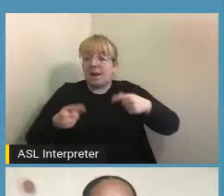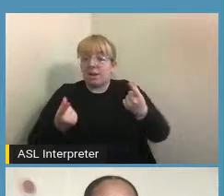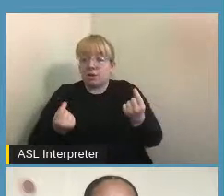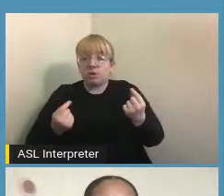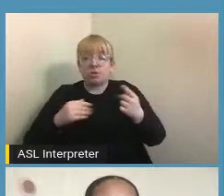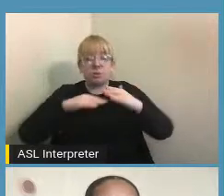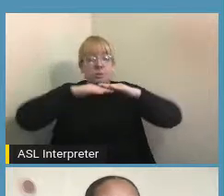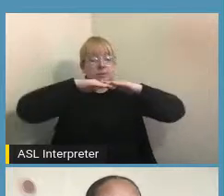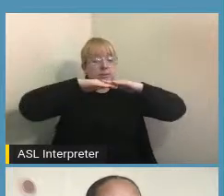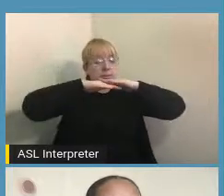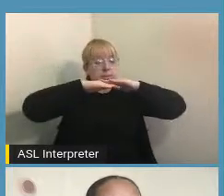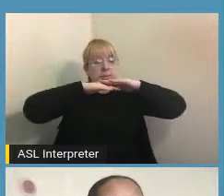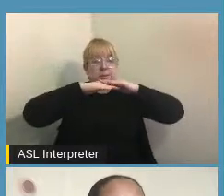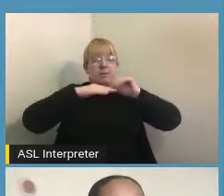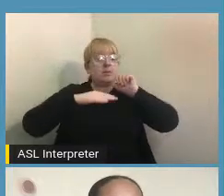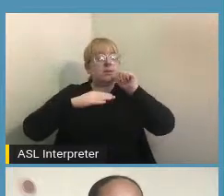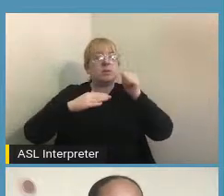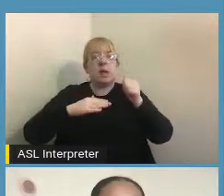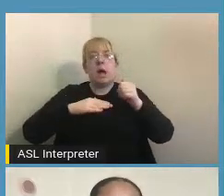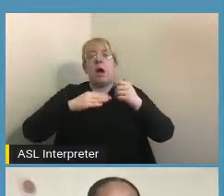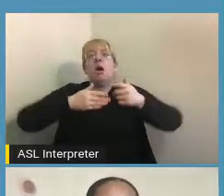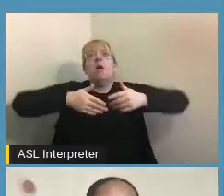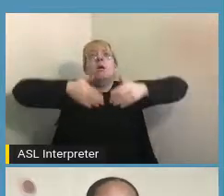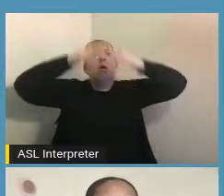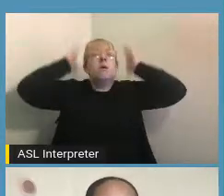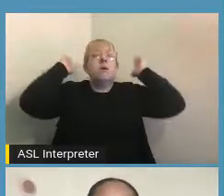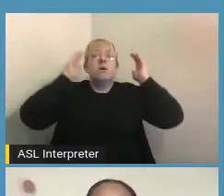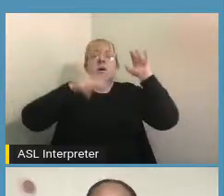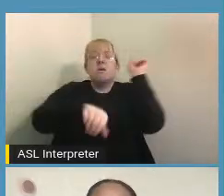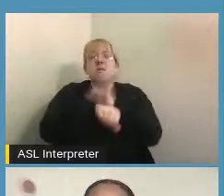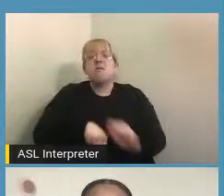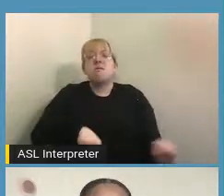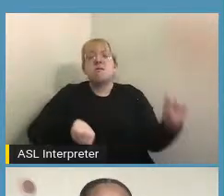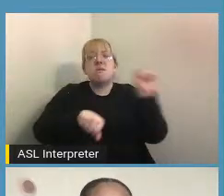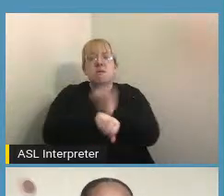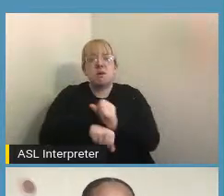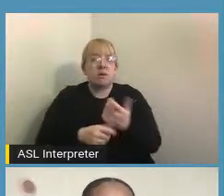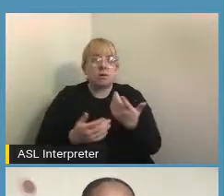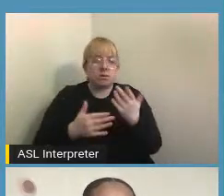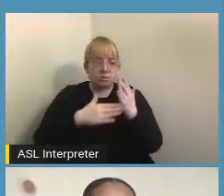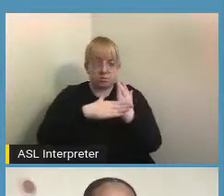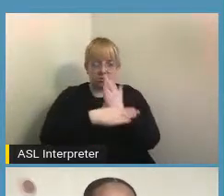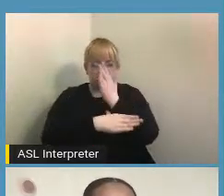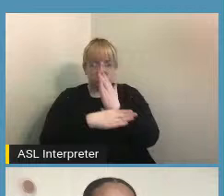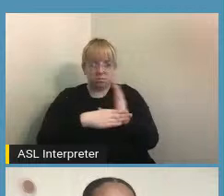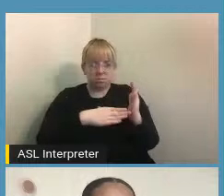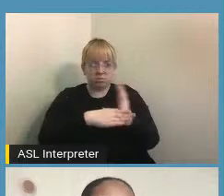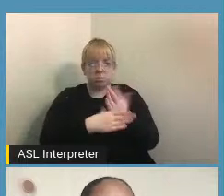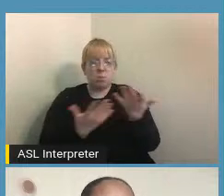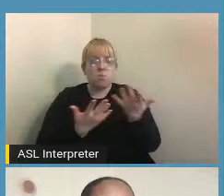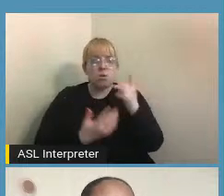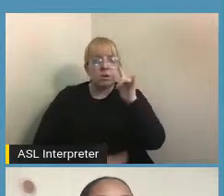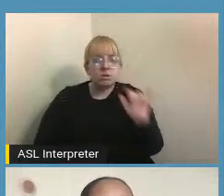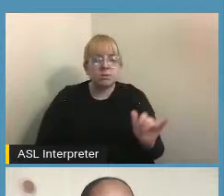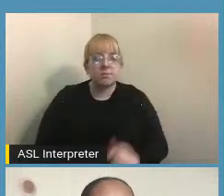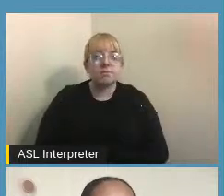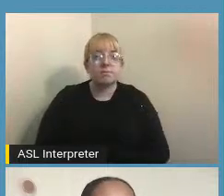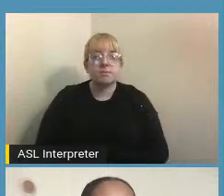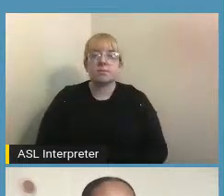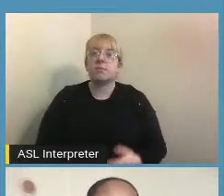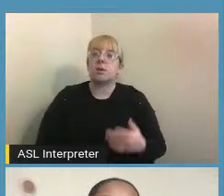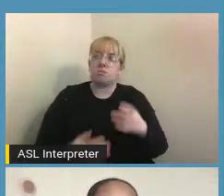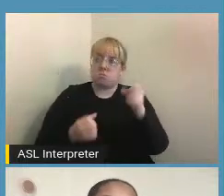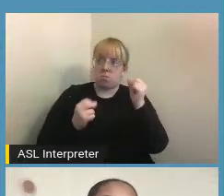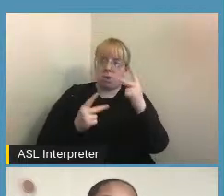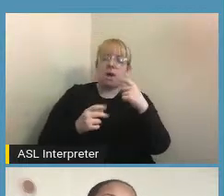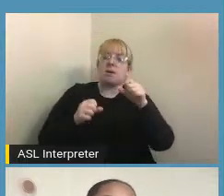but also not overextend us, right? I like to give people the this is what I know we can do.